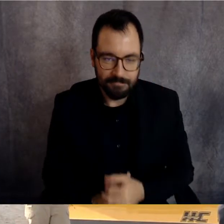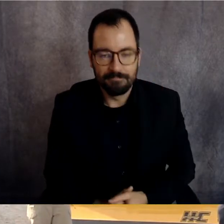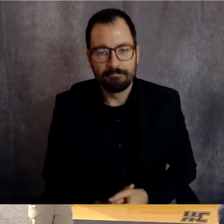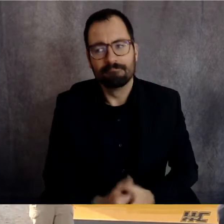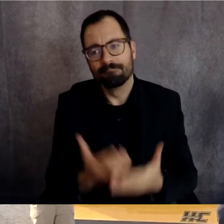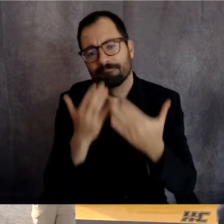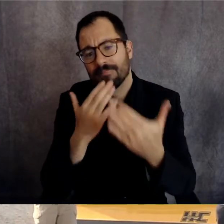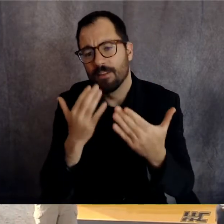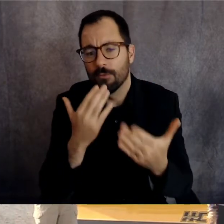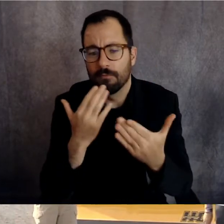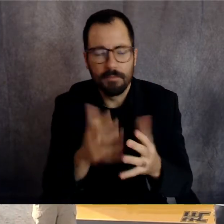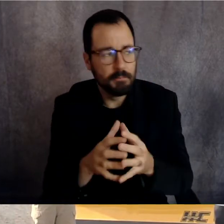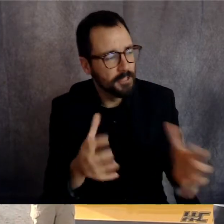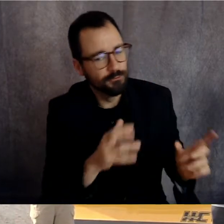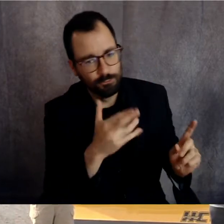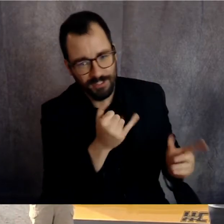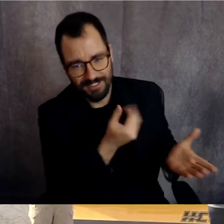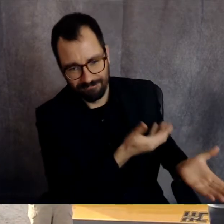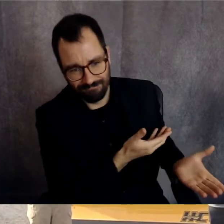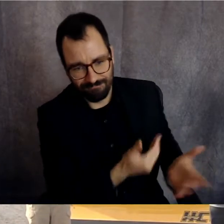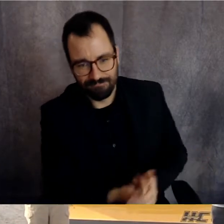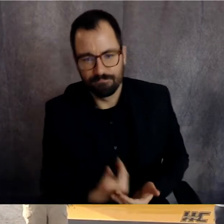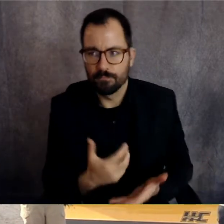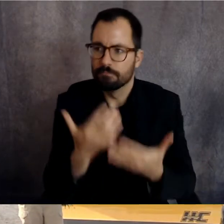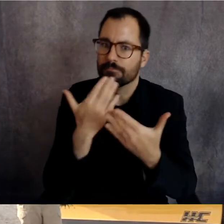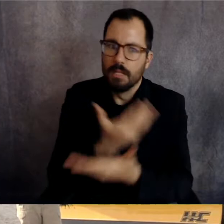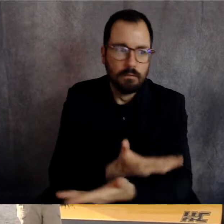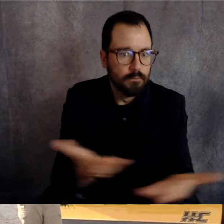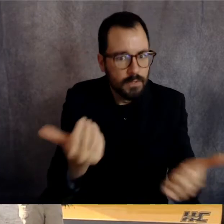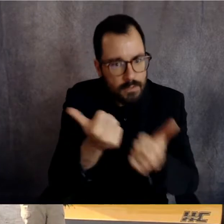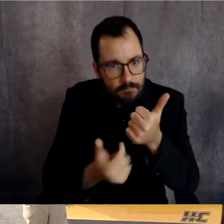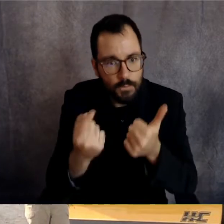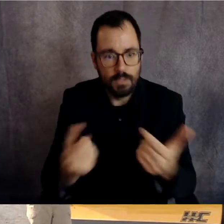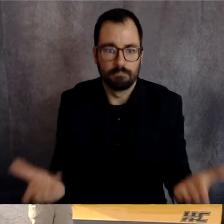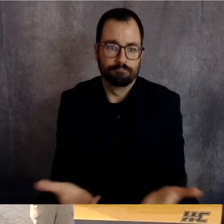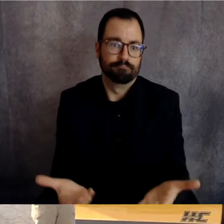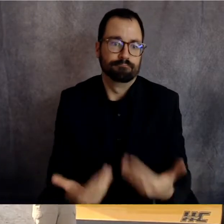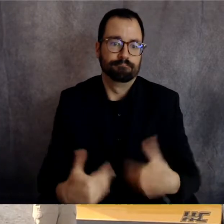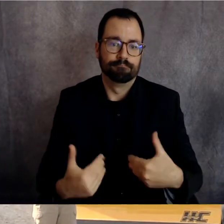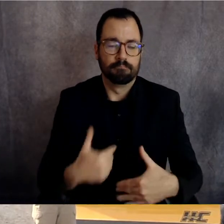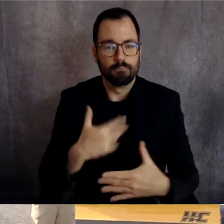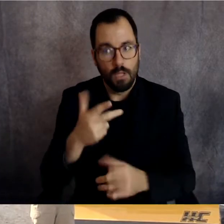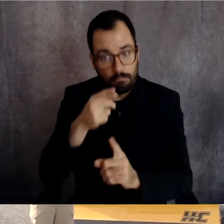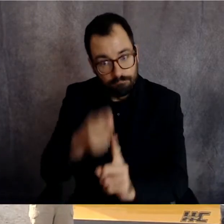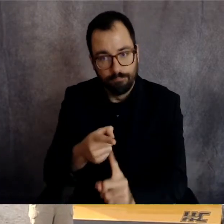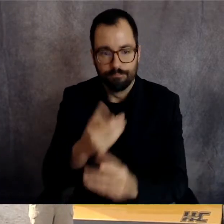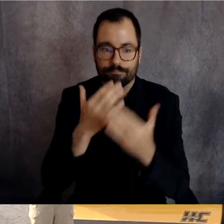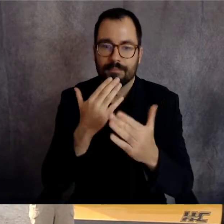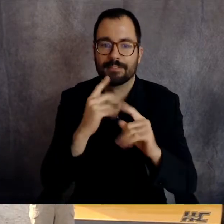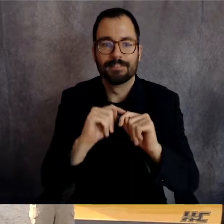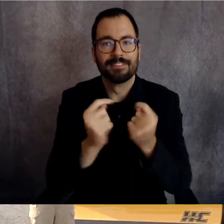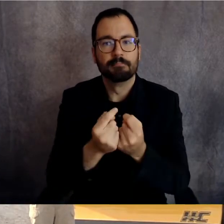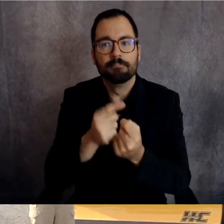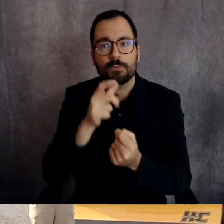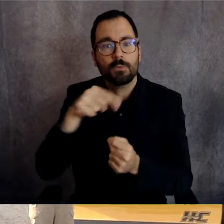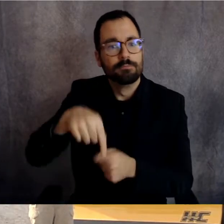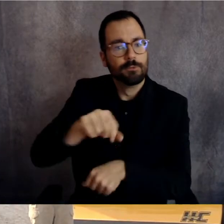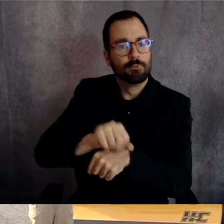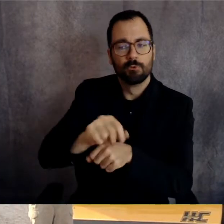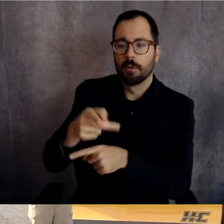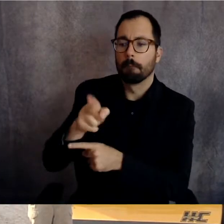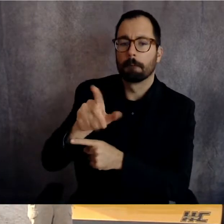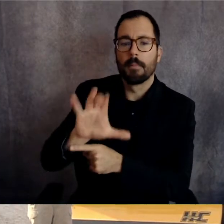Thank you very much, Chris. And I want to thank everyone for being here today. I want to particularly thank all the team here at Public Works